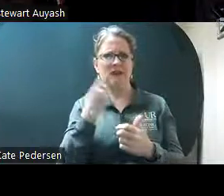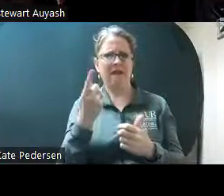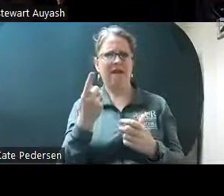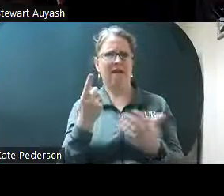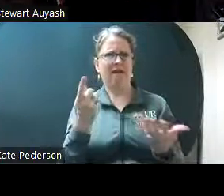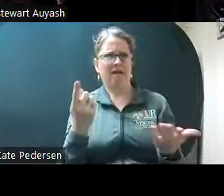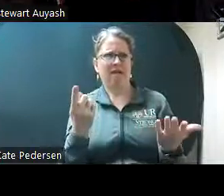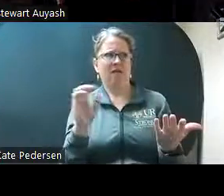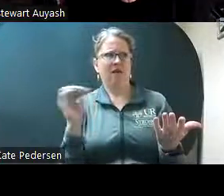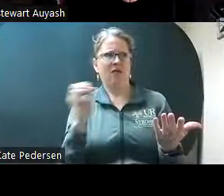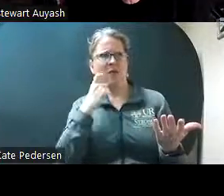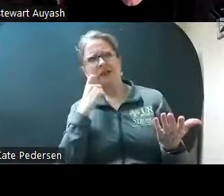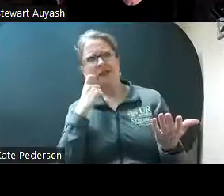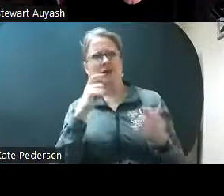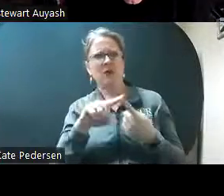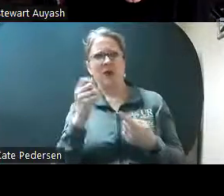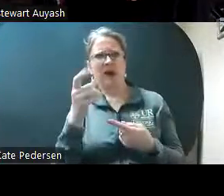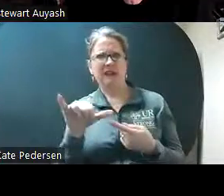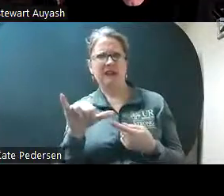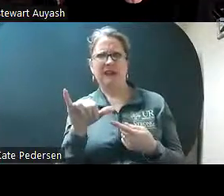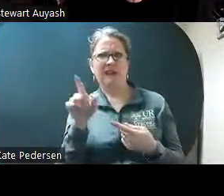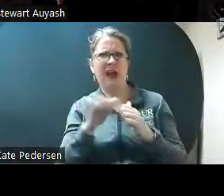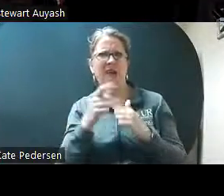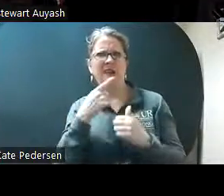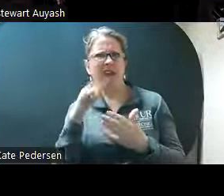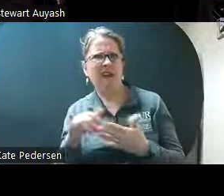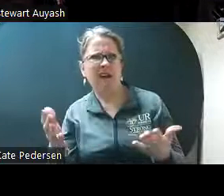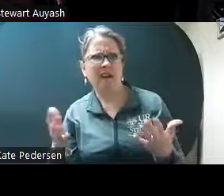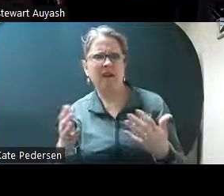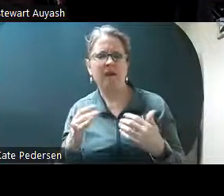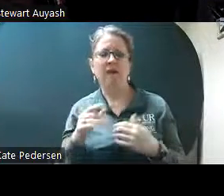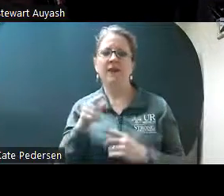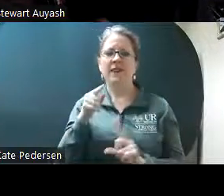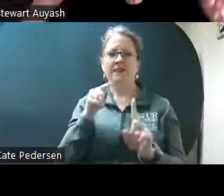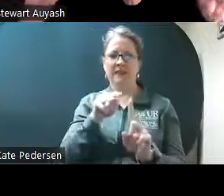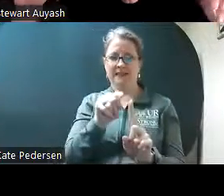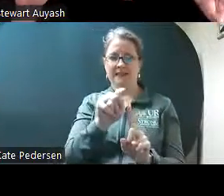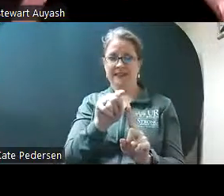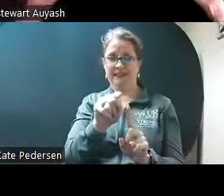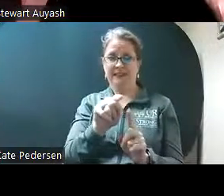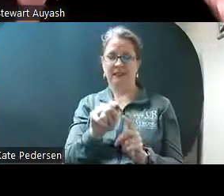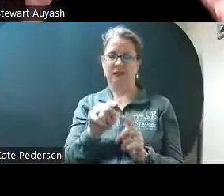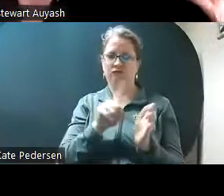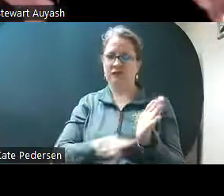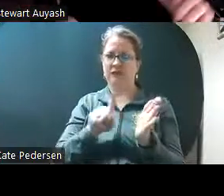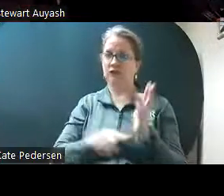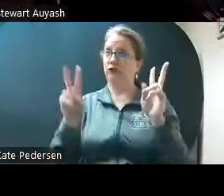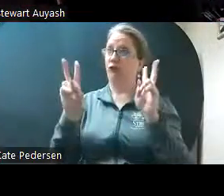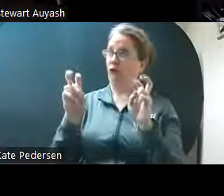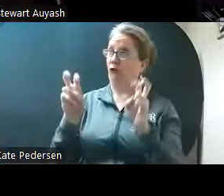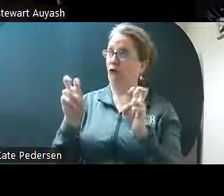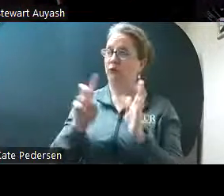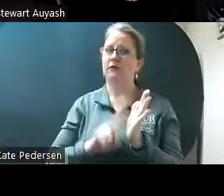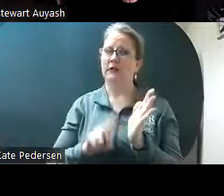no addiction to OxyContin? This was the research, and I put that term in quotes,